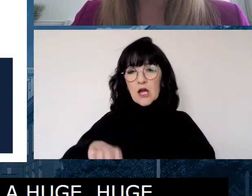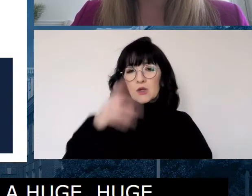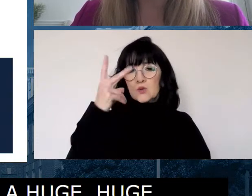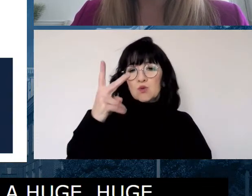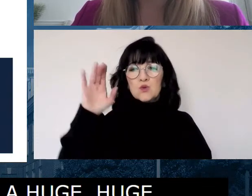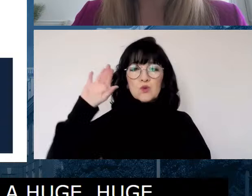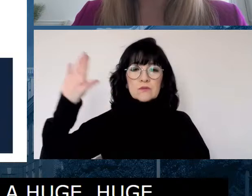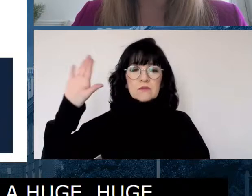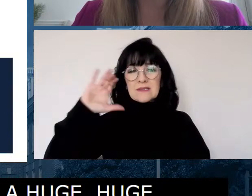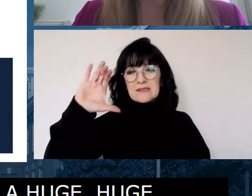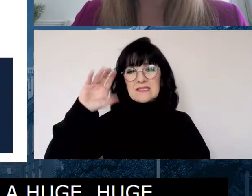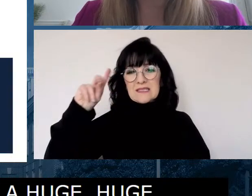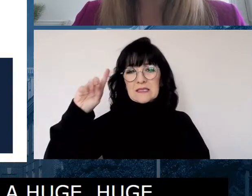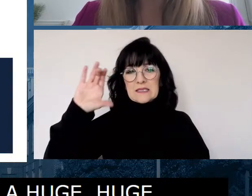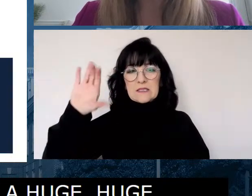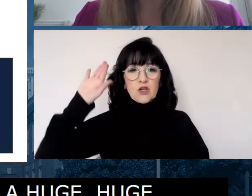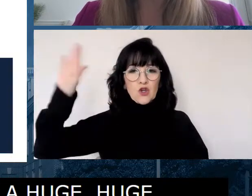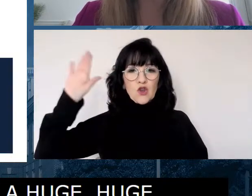over